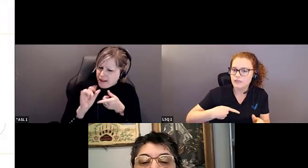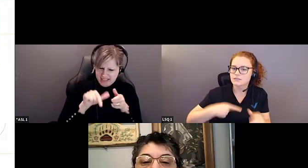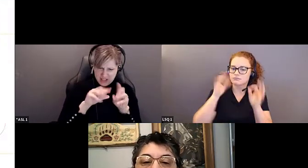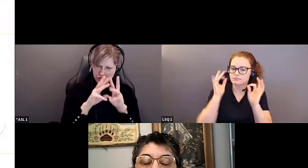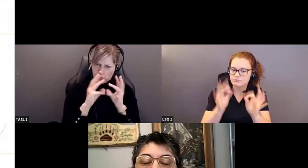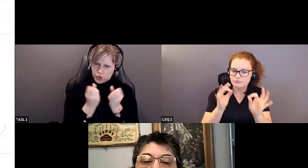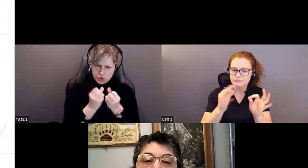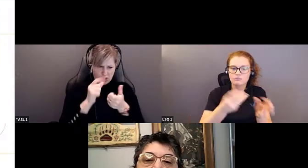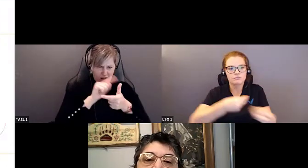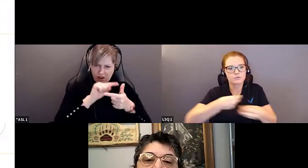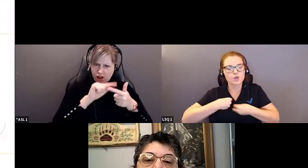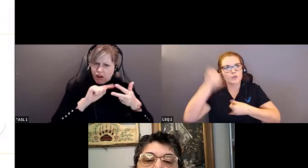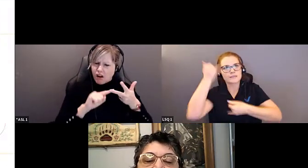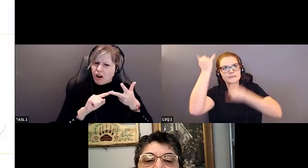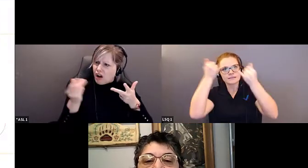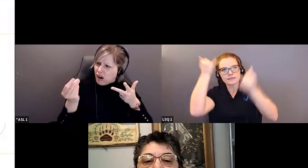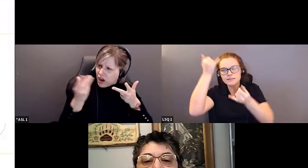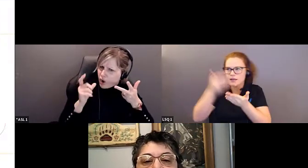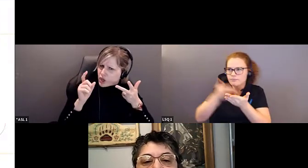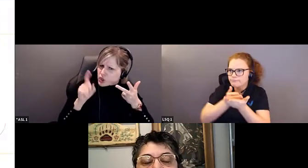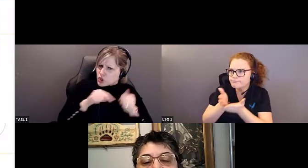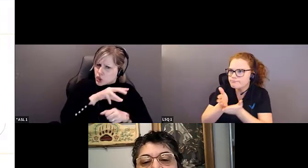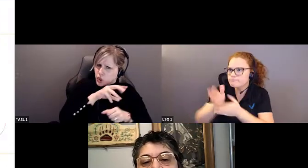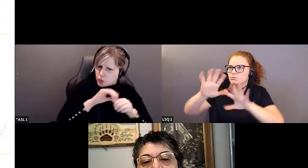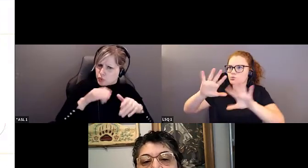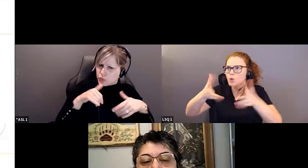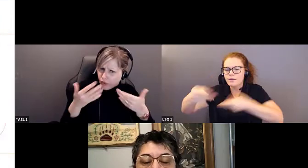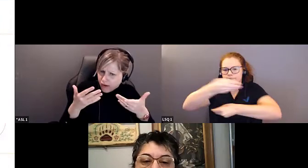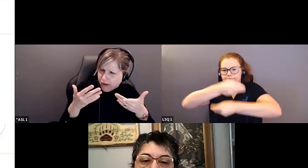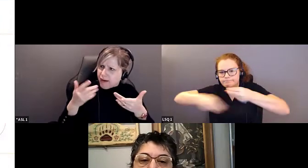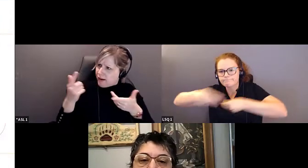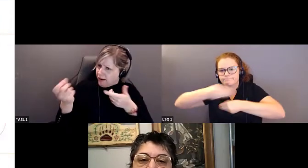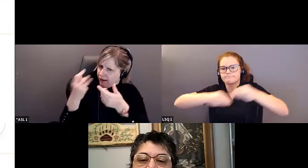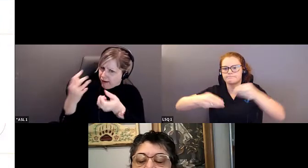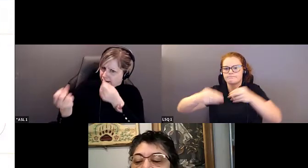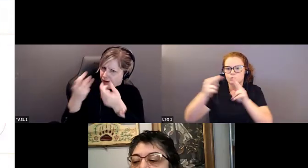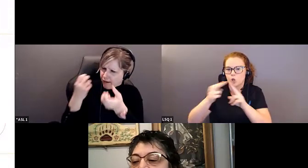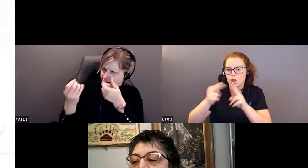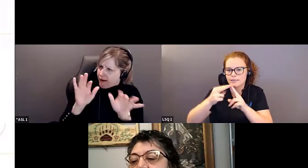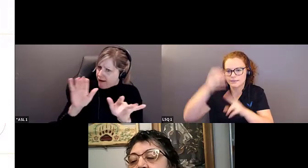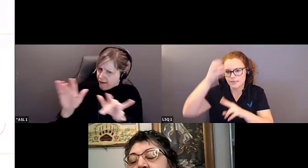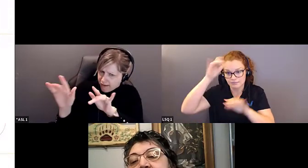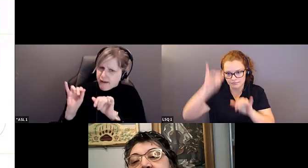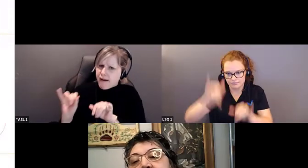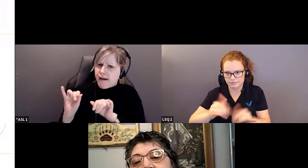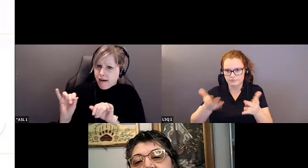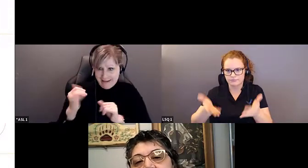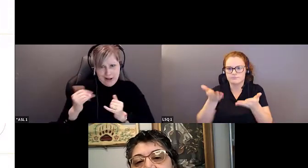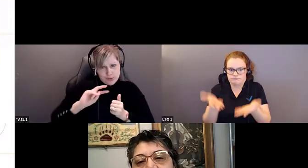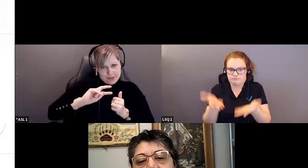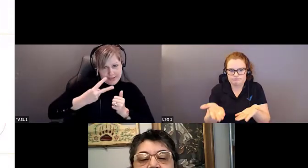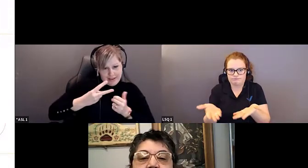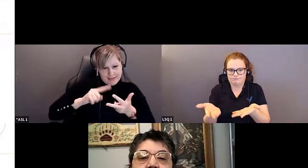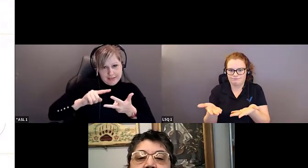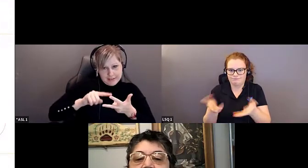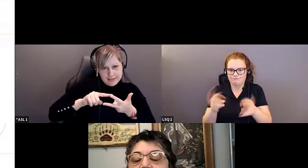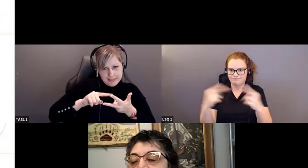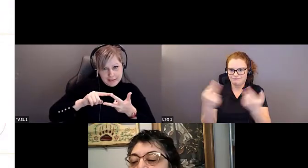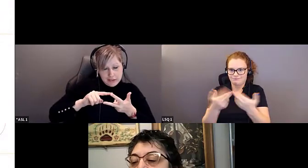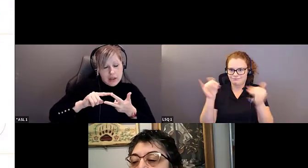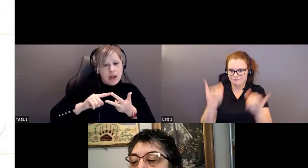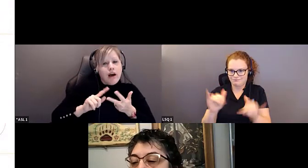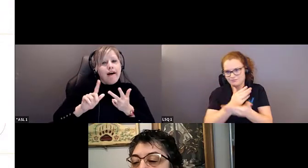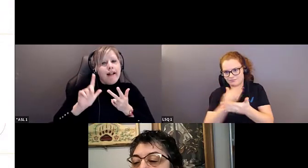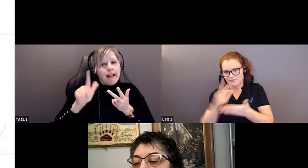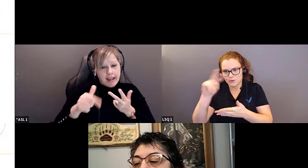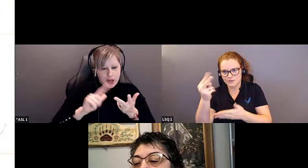learning exchange, which is the two-part session we're participating in now, and then a third one